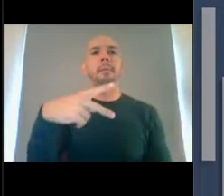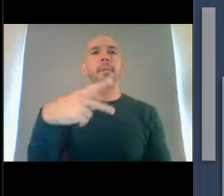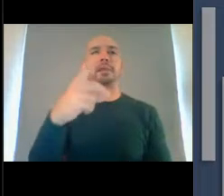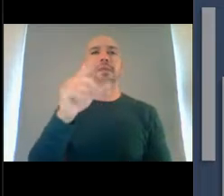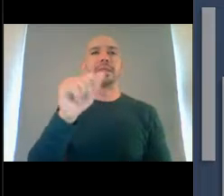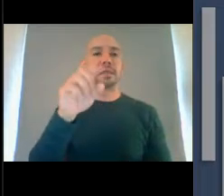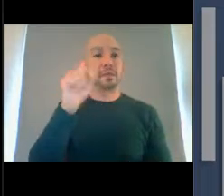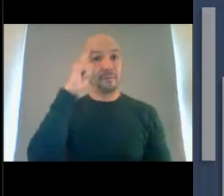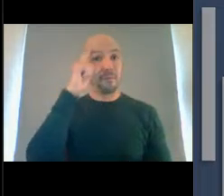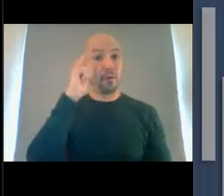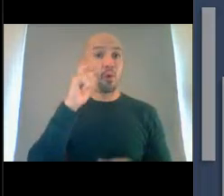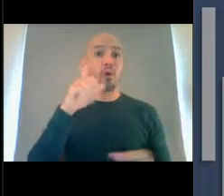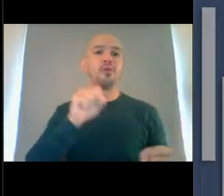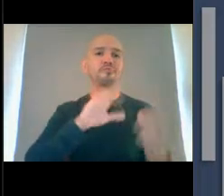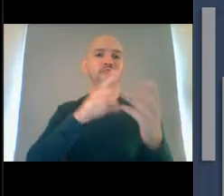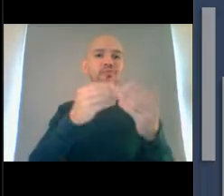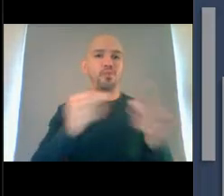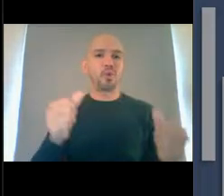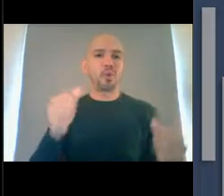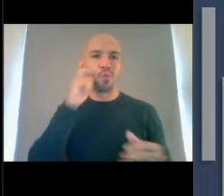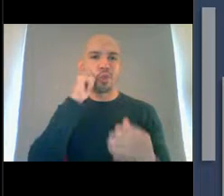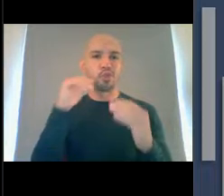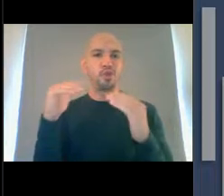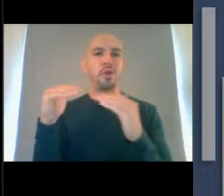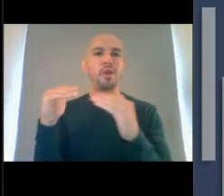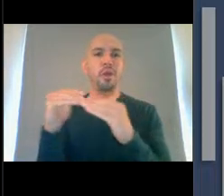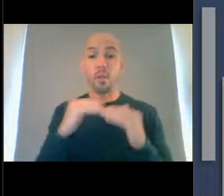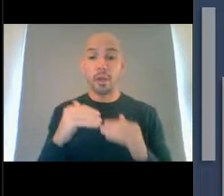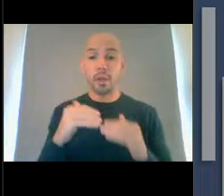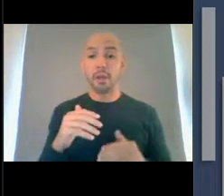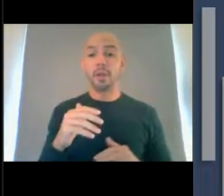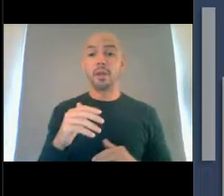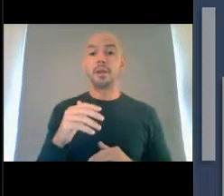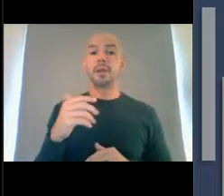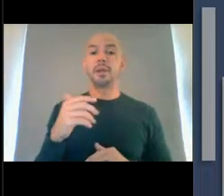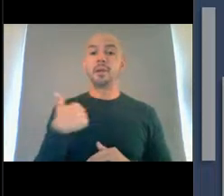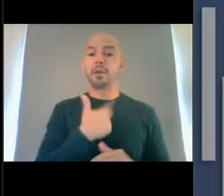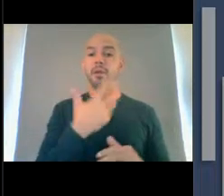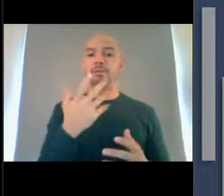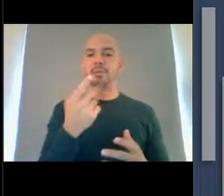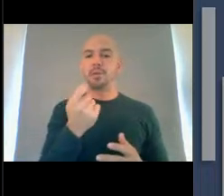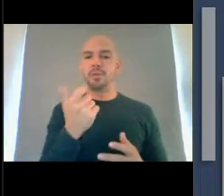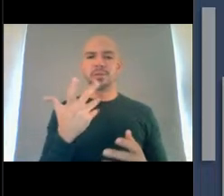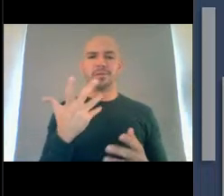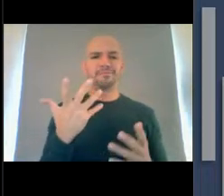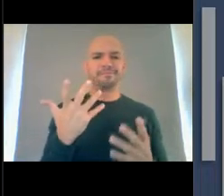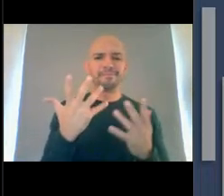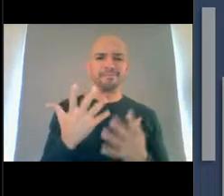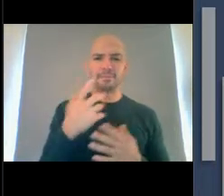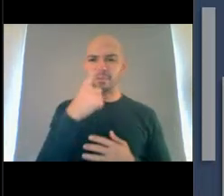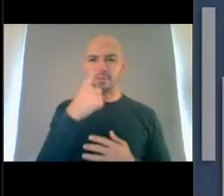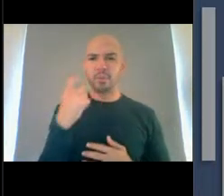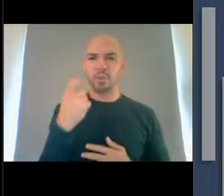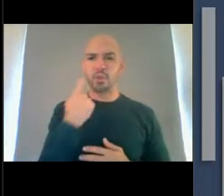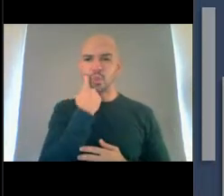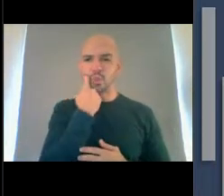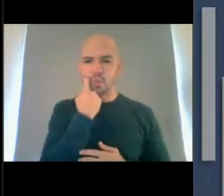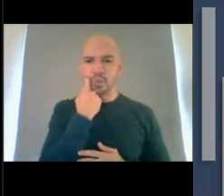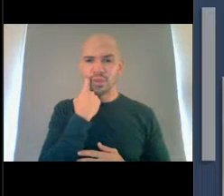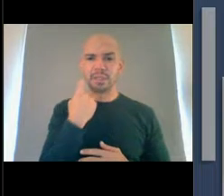equity climate plan we are concerned about the lack of incorporating captive strategies within the lpp guidelines considering that the recent eb-285 report